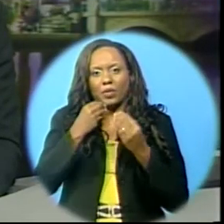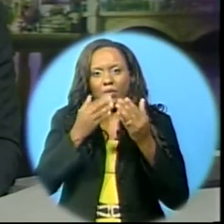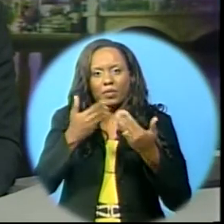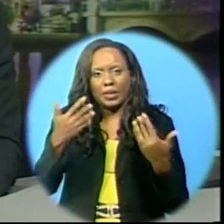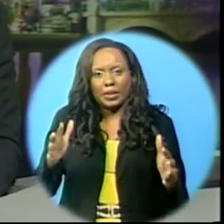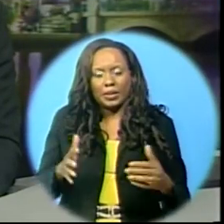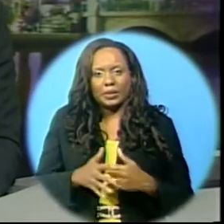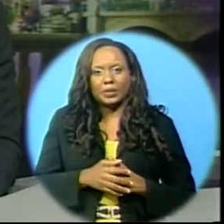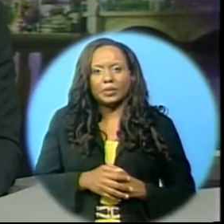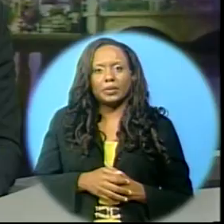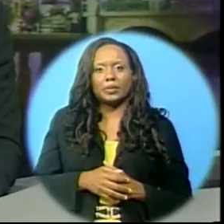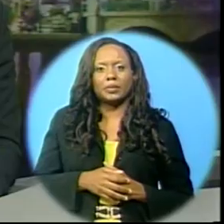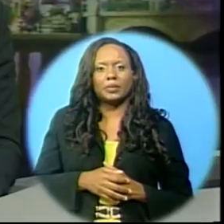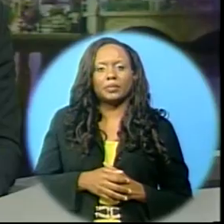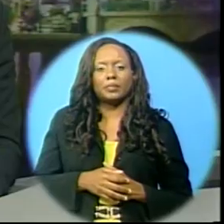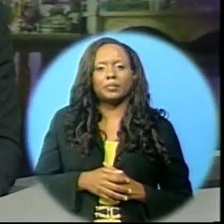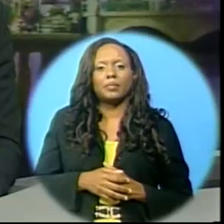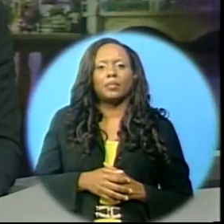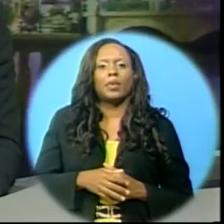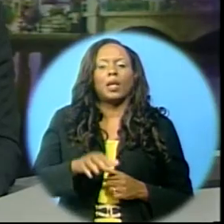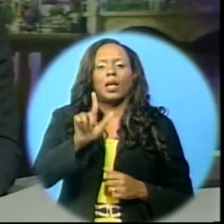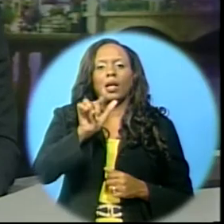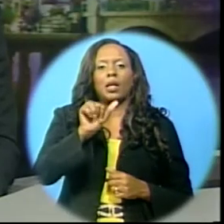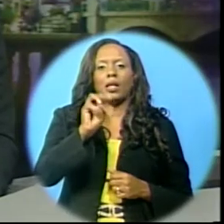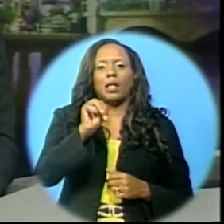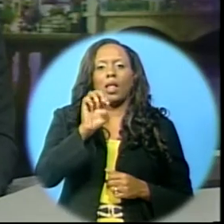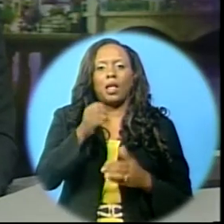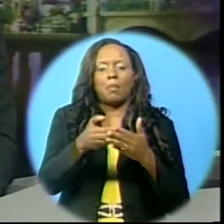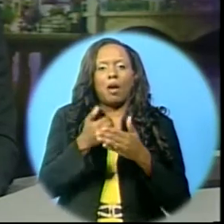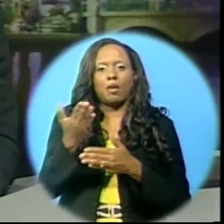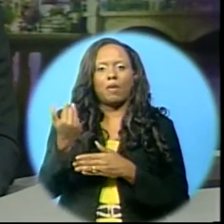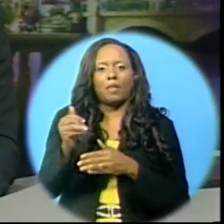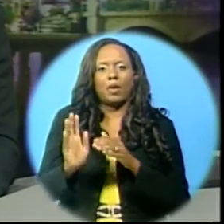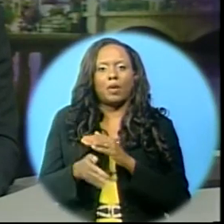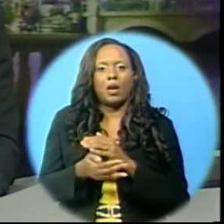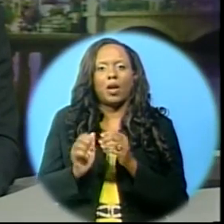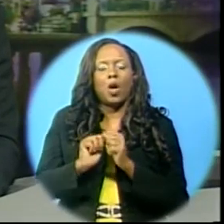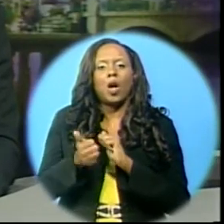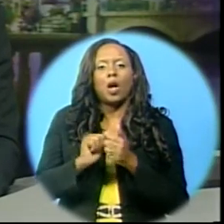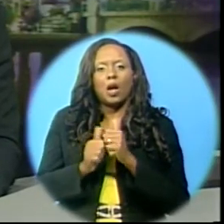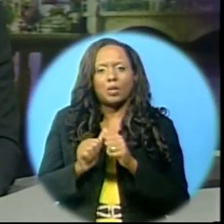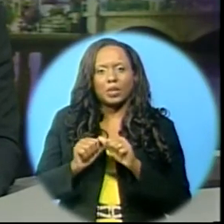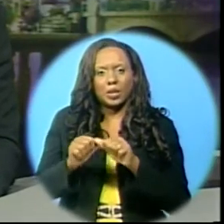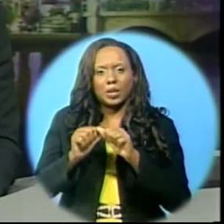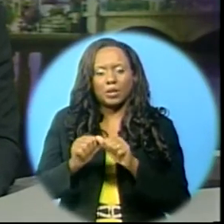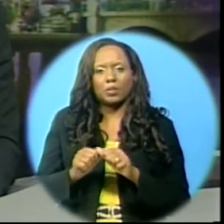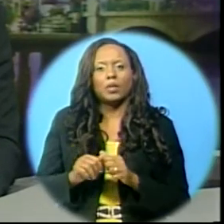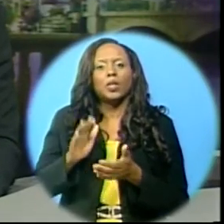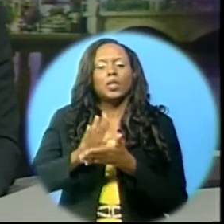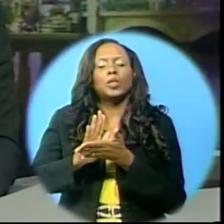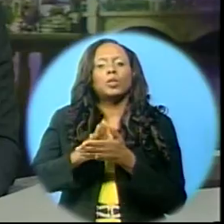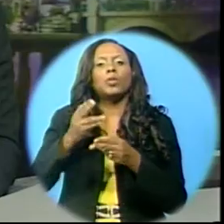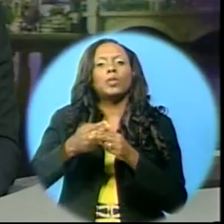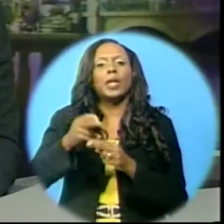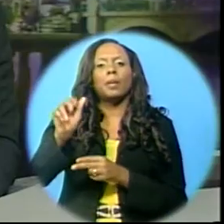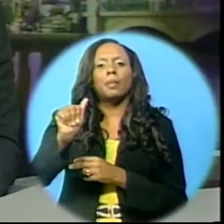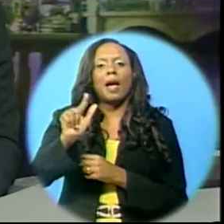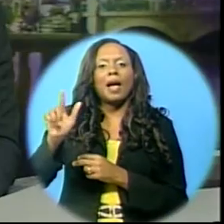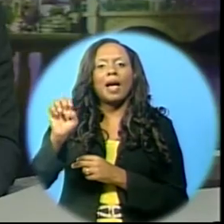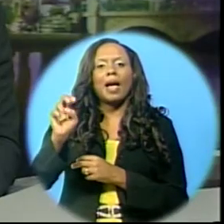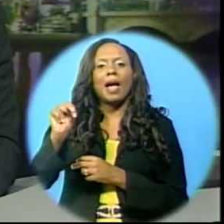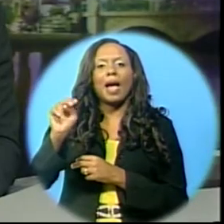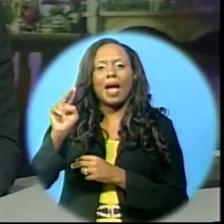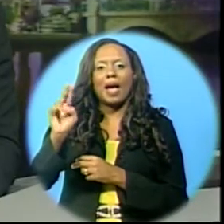top-of-the-table clash in Group C of the Lime Under-15 cricket competition, Aline School ended the day on 101 for 9 in